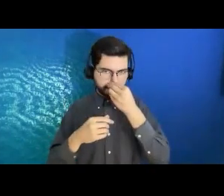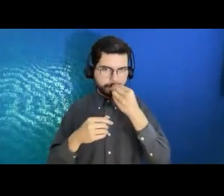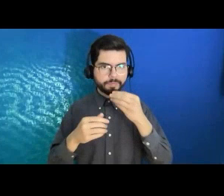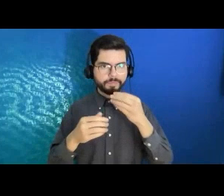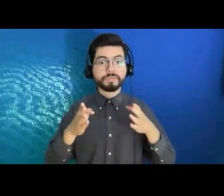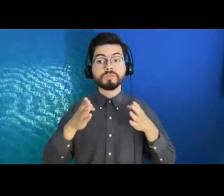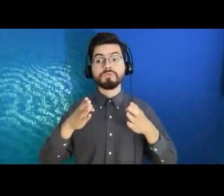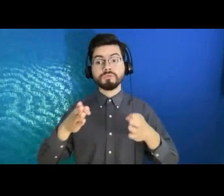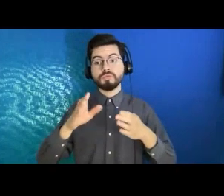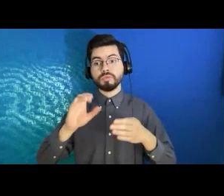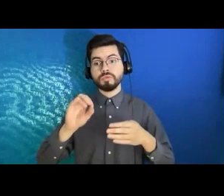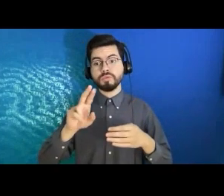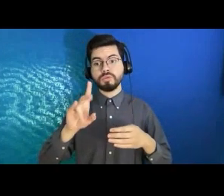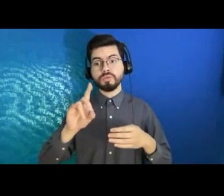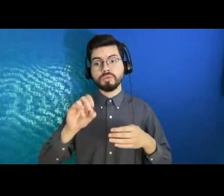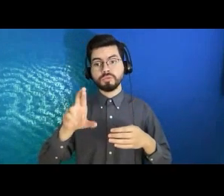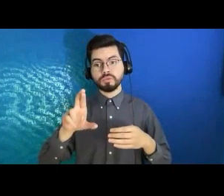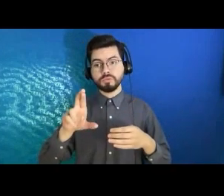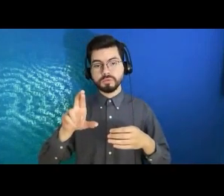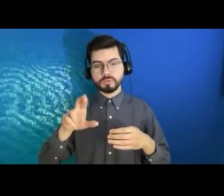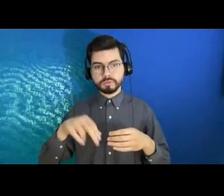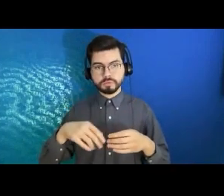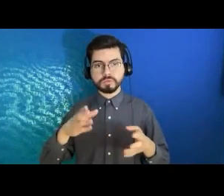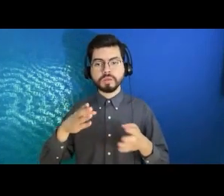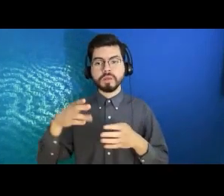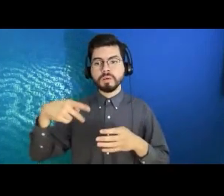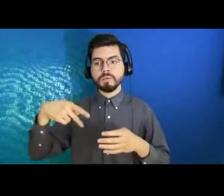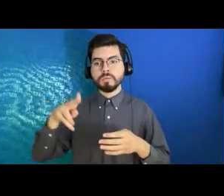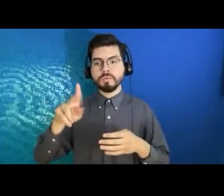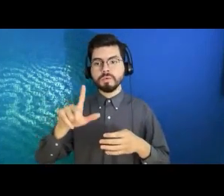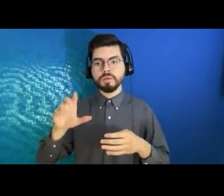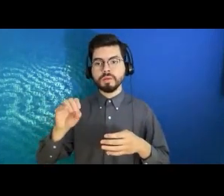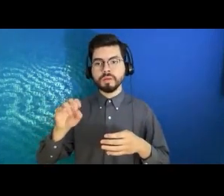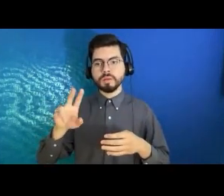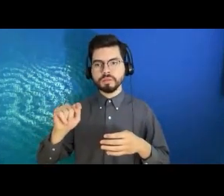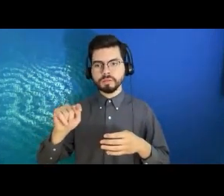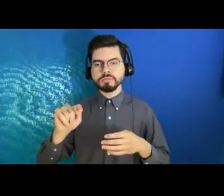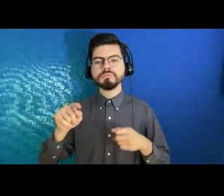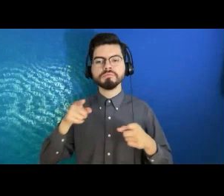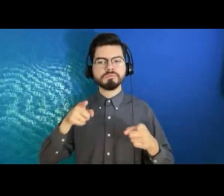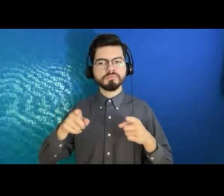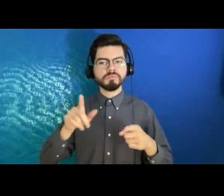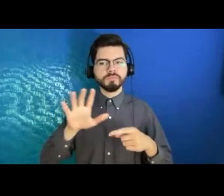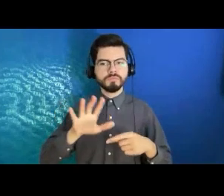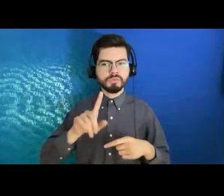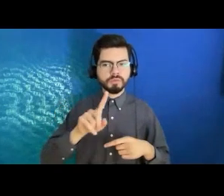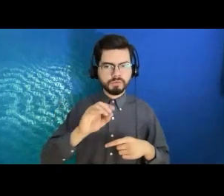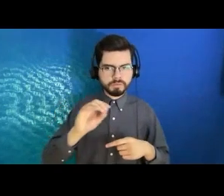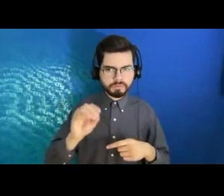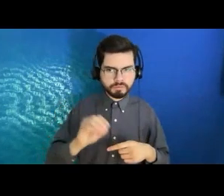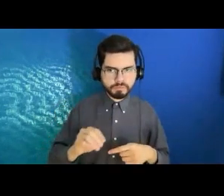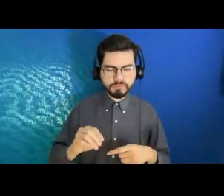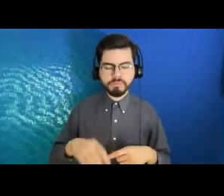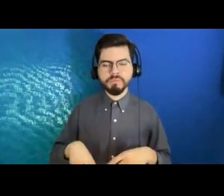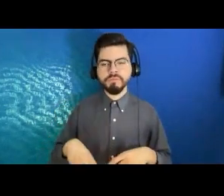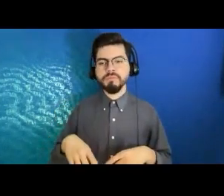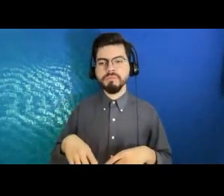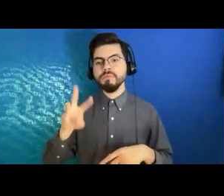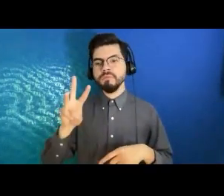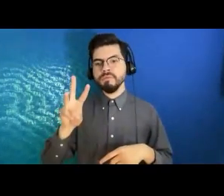the pullouts and associated ditches also account for less than 1% of the park. And then wilderness and undeveloped